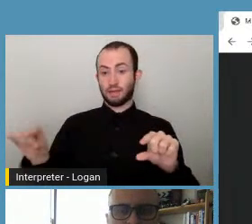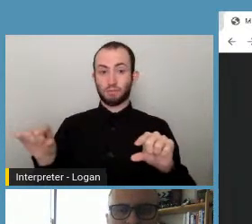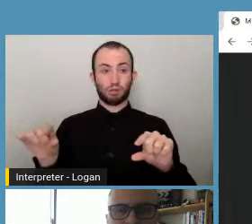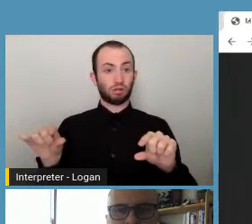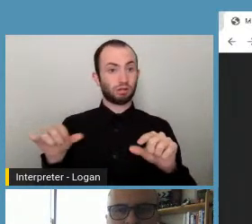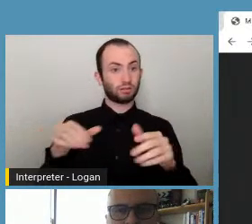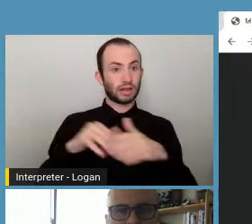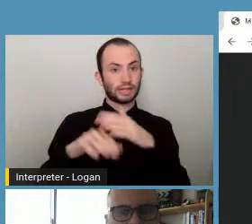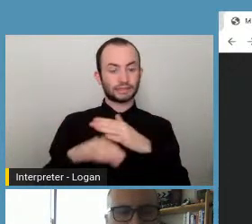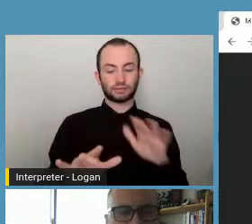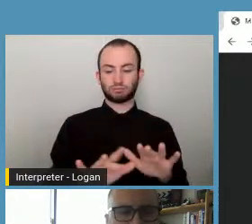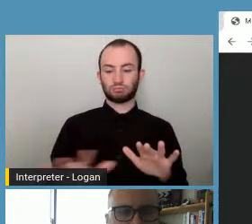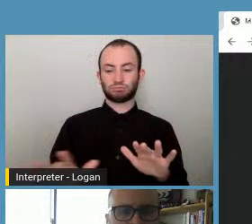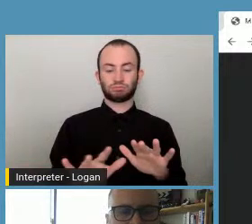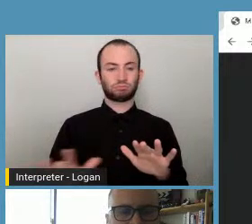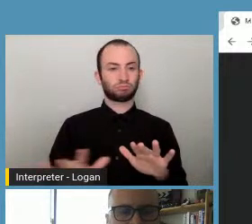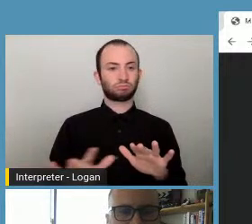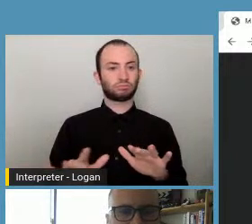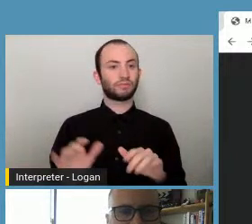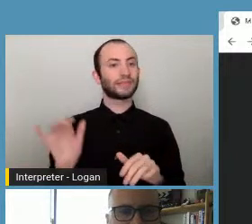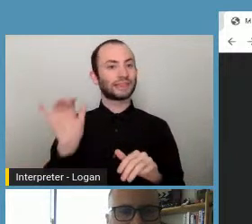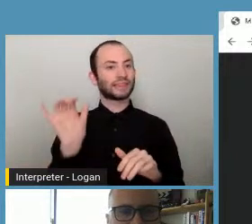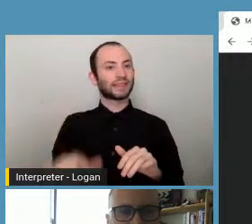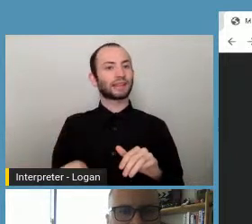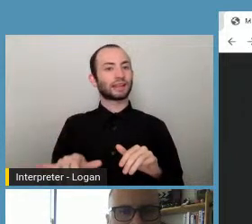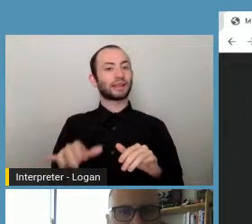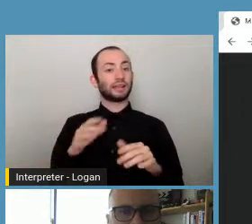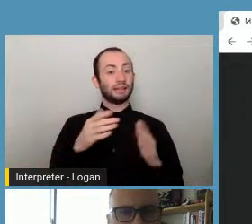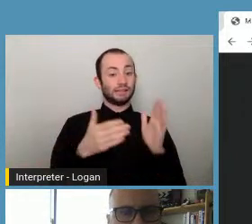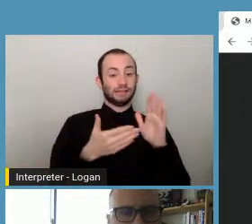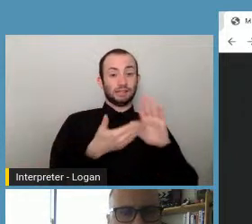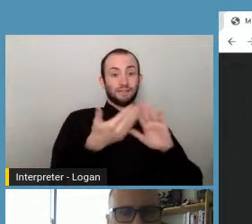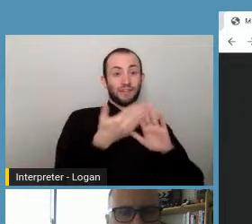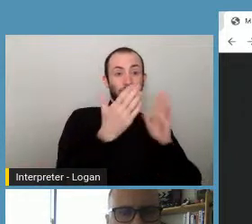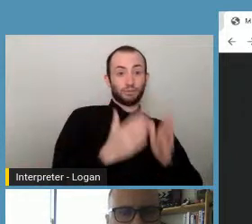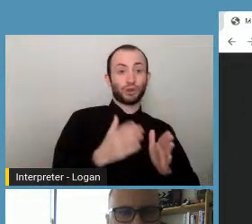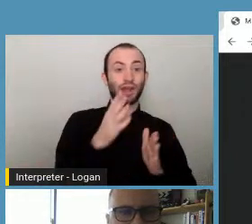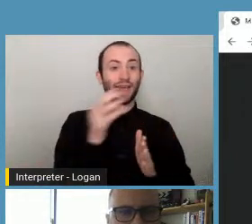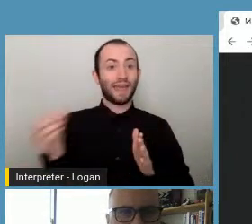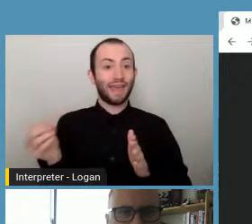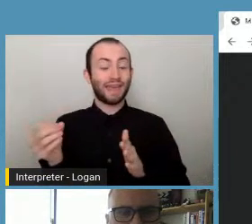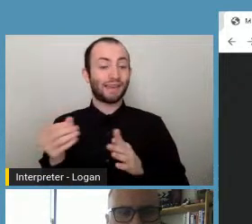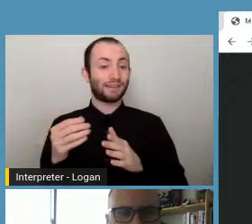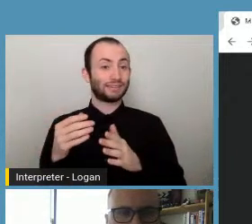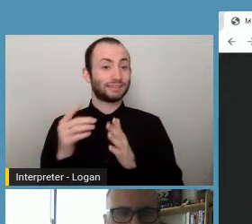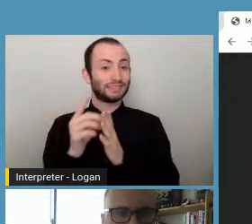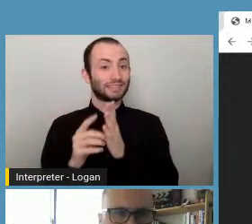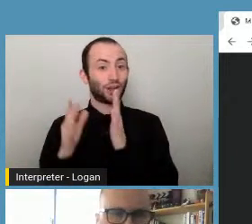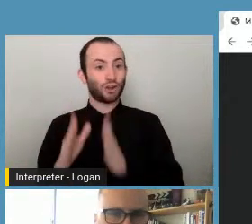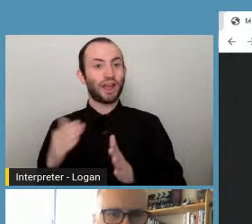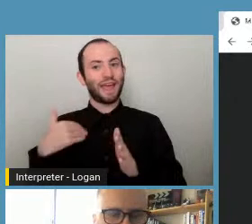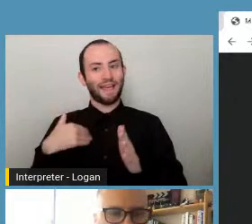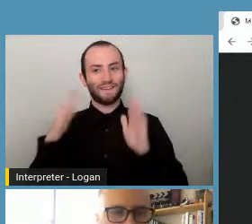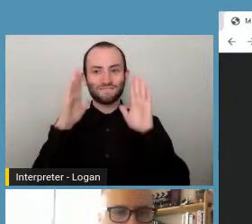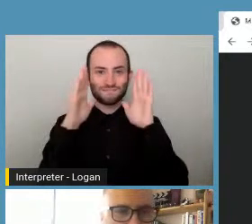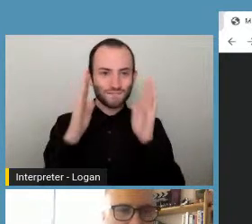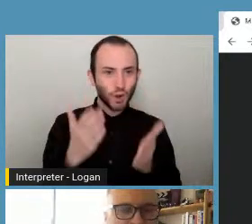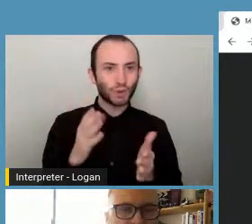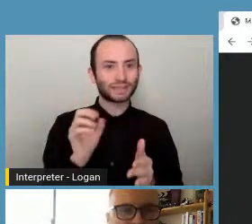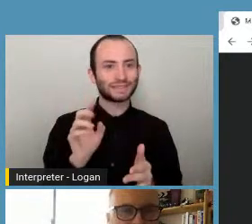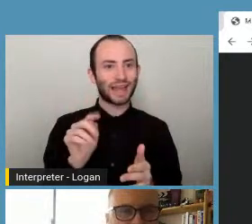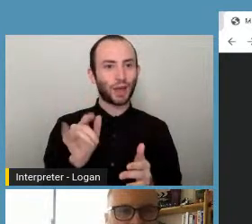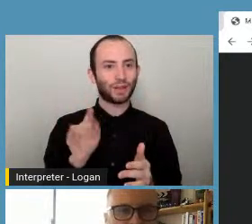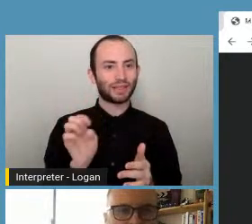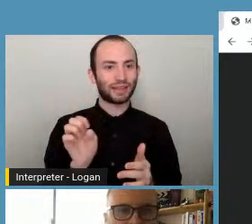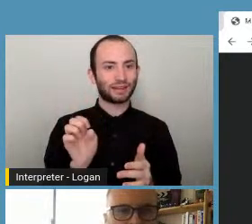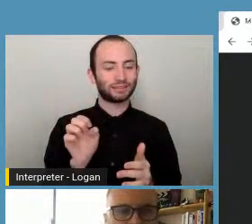It's because the designers and developers working together have used a focus outline. So when you're tabbing on your keyboard, you know what